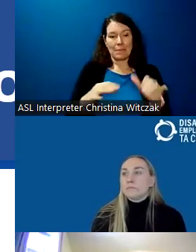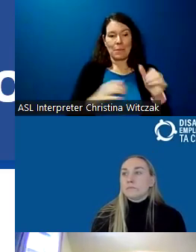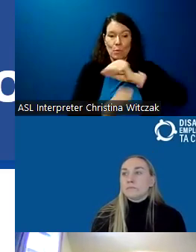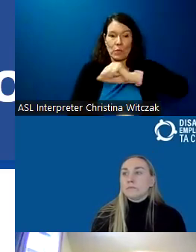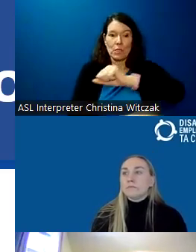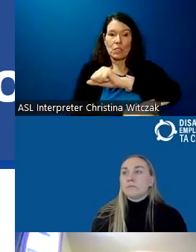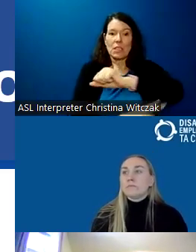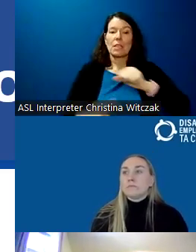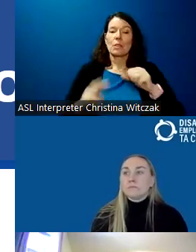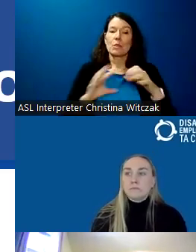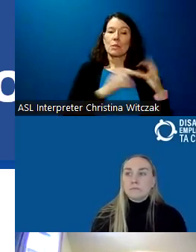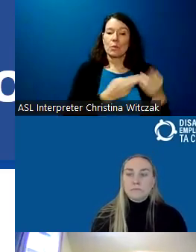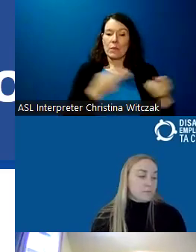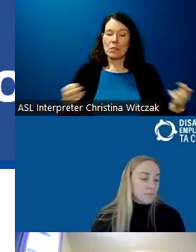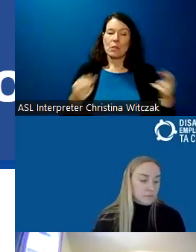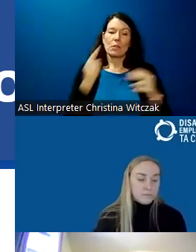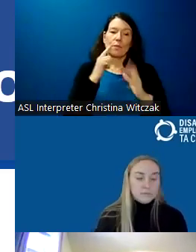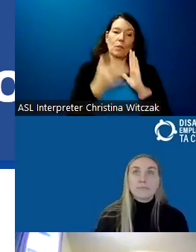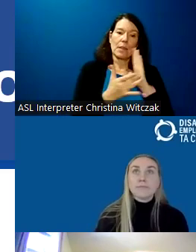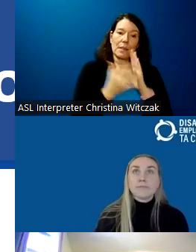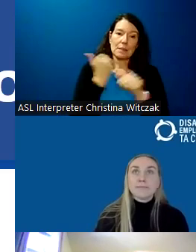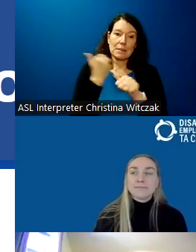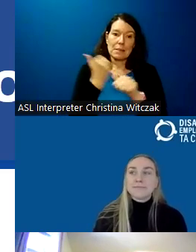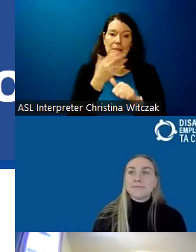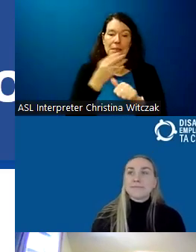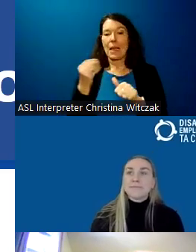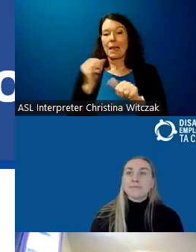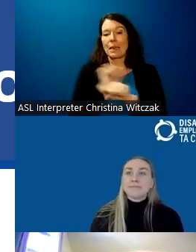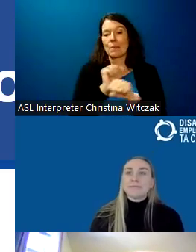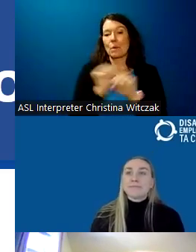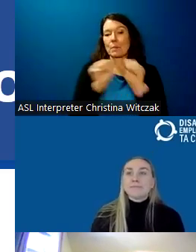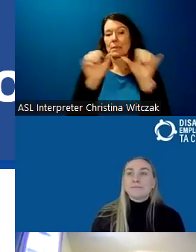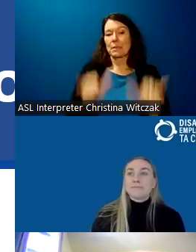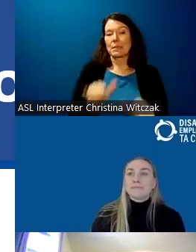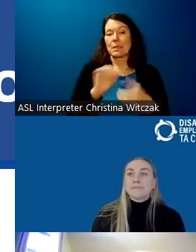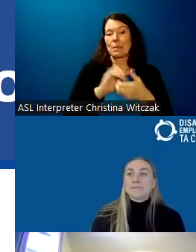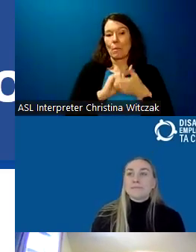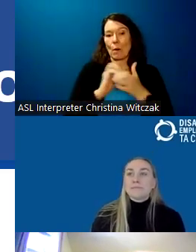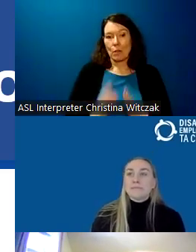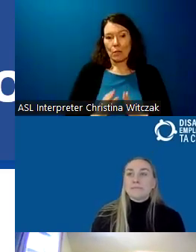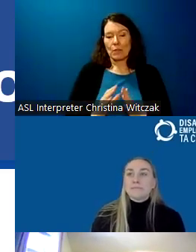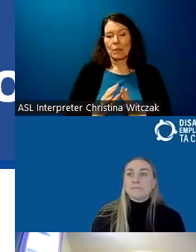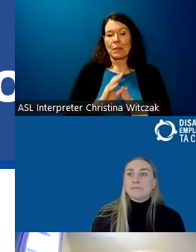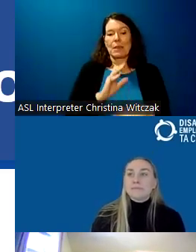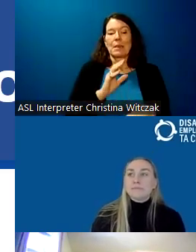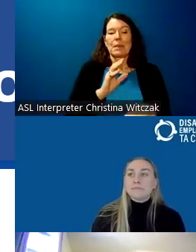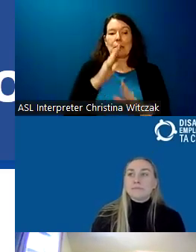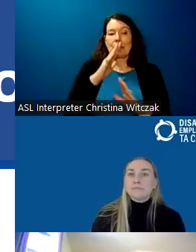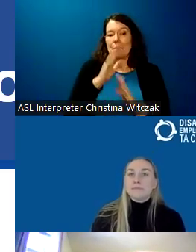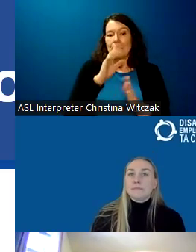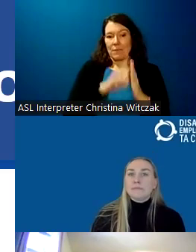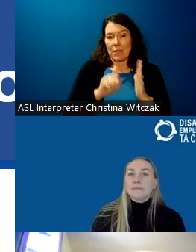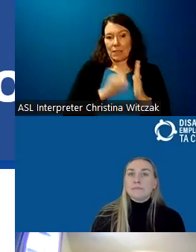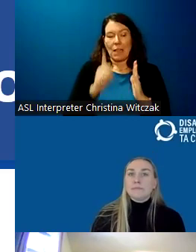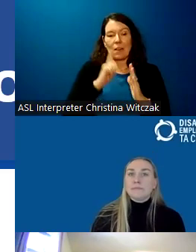through technical assistance to employment systems partners. She is a principal investigator for Access to Integrated Employment,